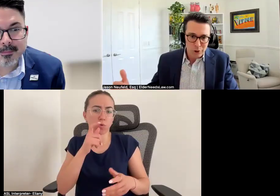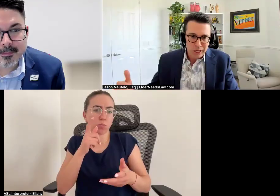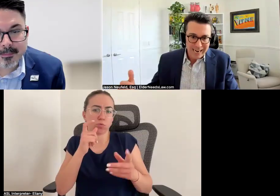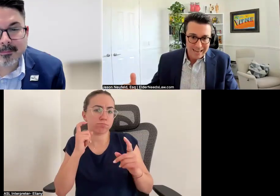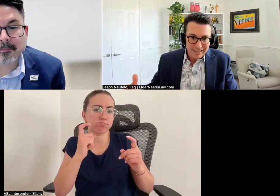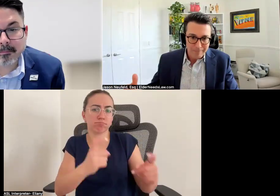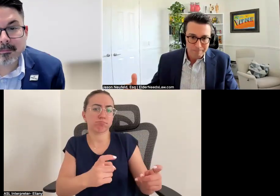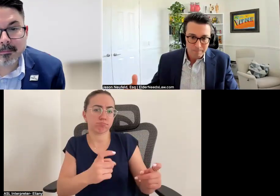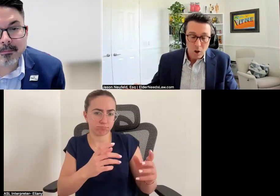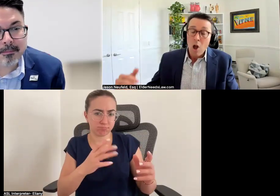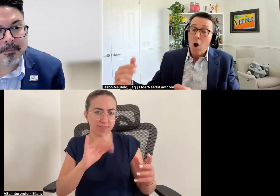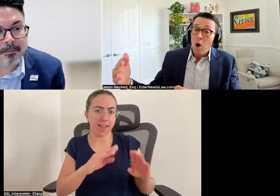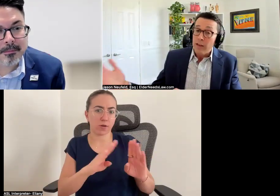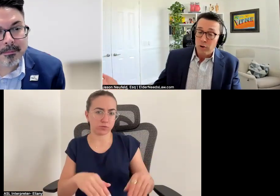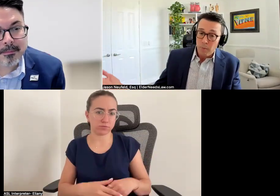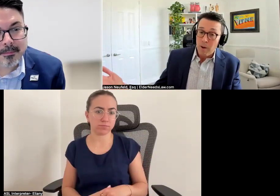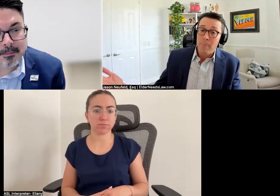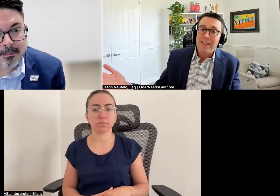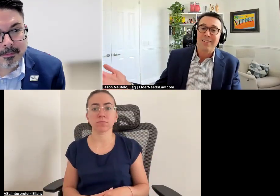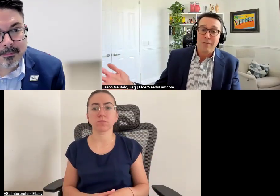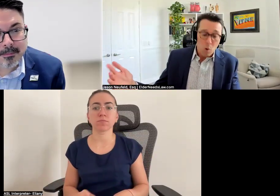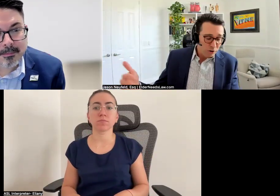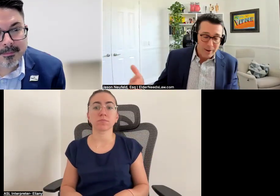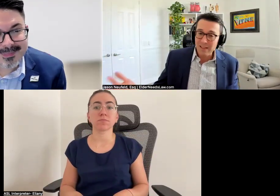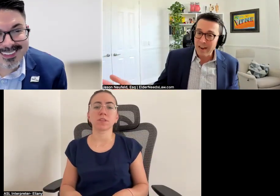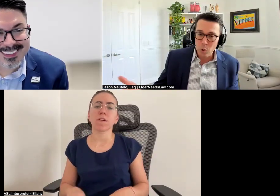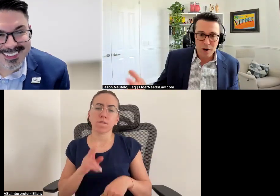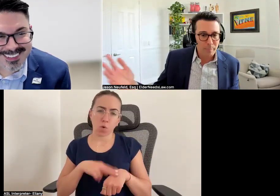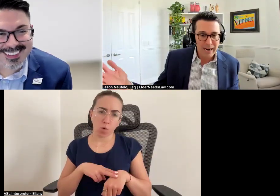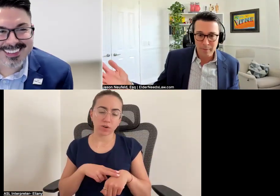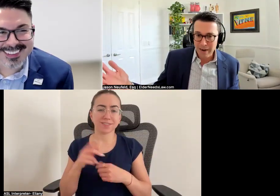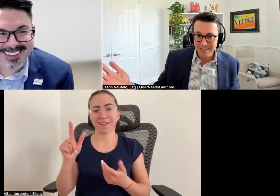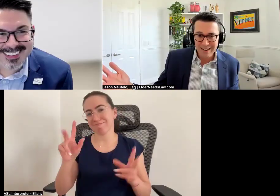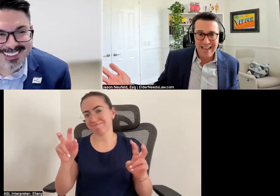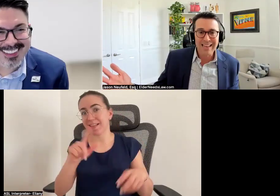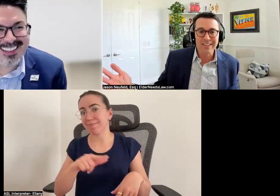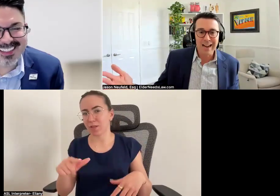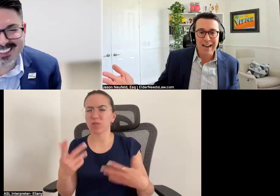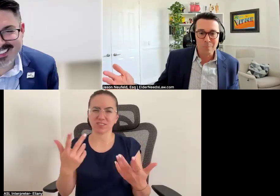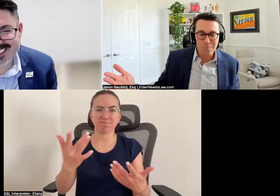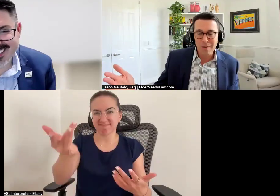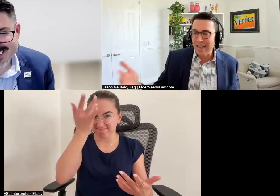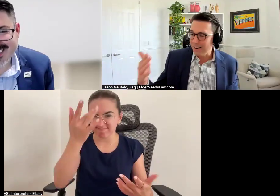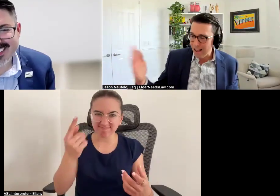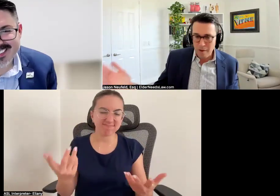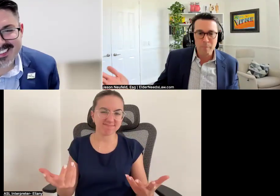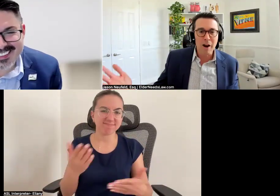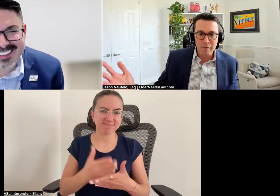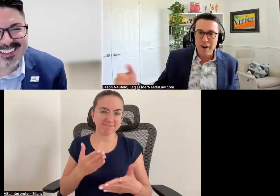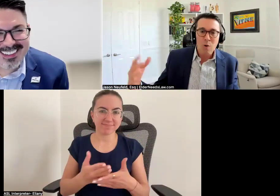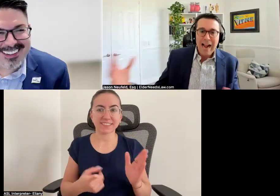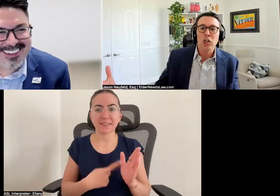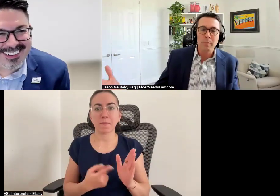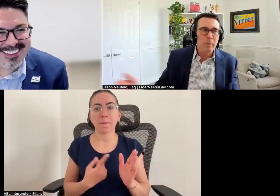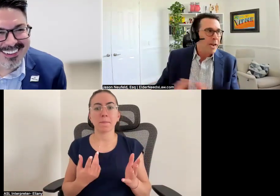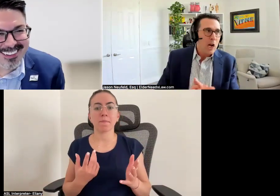this appreciating asset. But that's of course being a landlord, it's a pain in the butt, and very